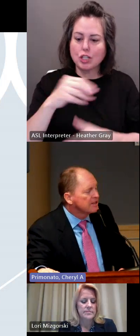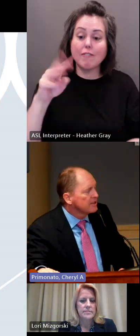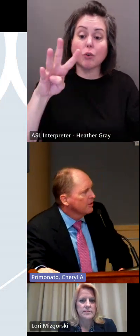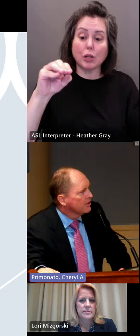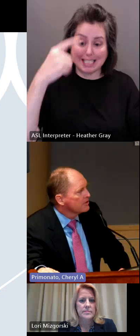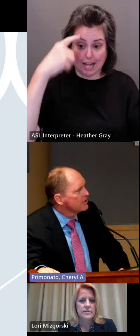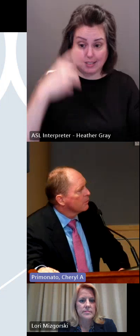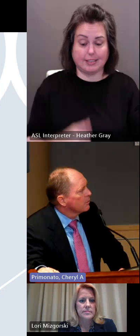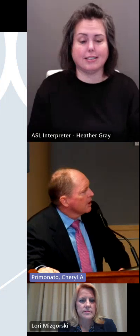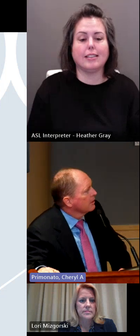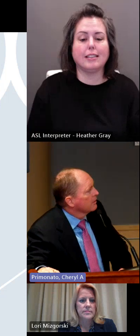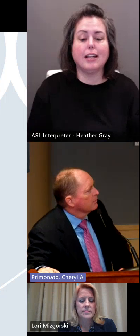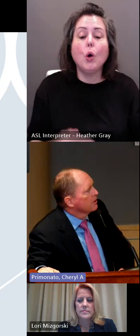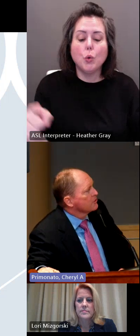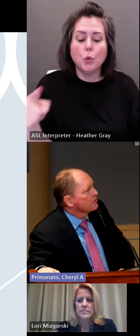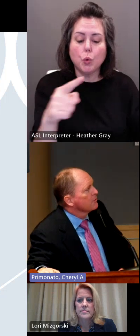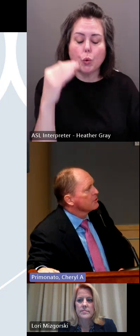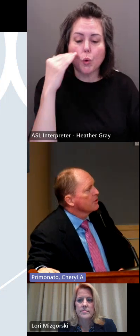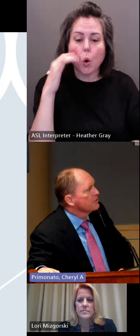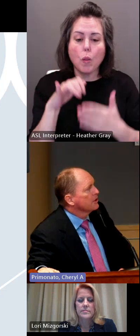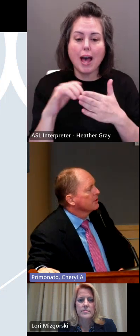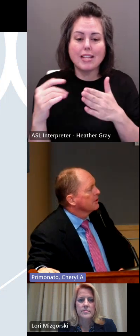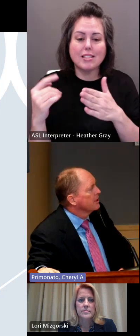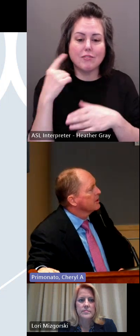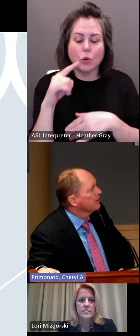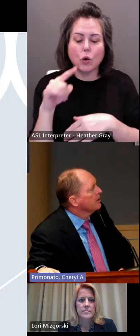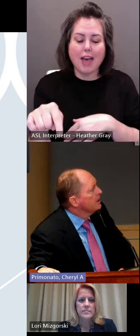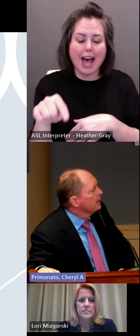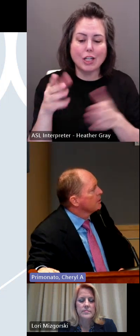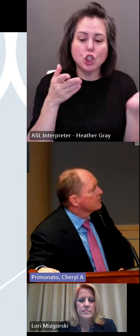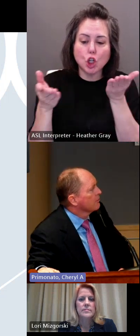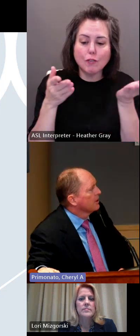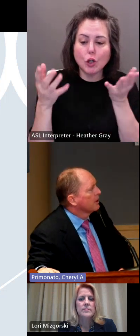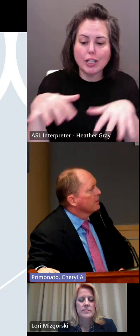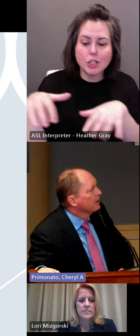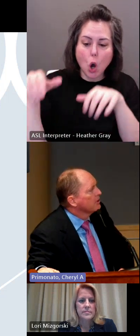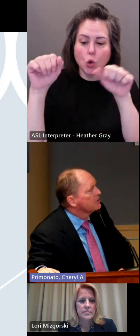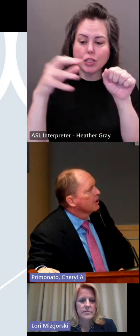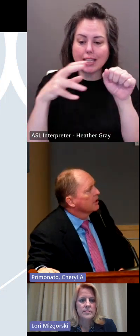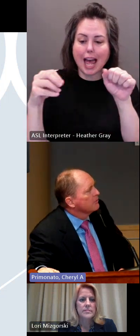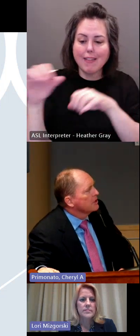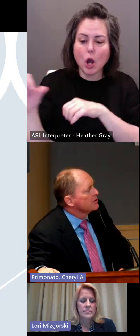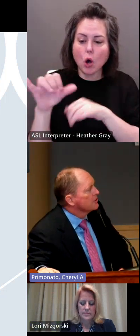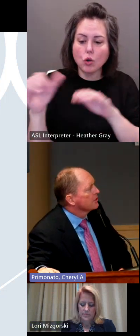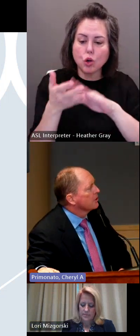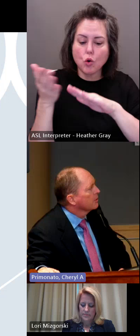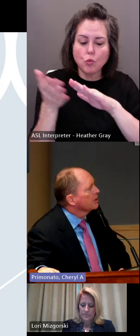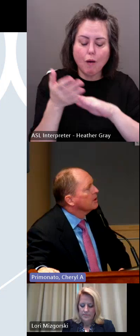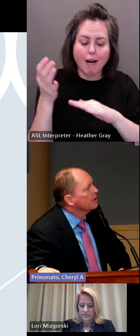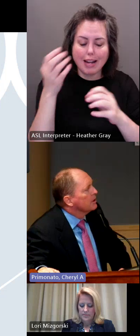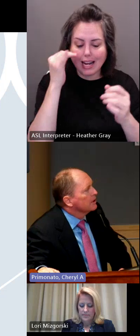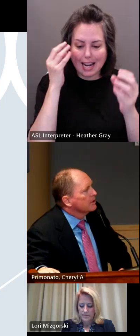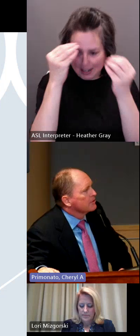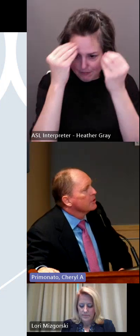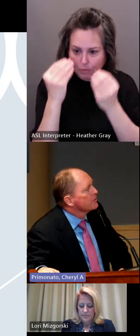$6,568,280.40. As I noted, this is for where our servers are hosted, our data center. They also run a managed information